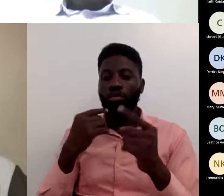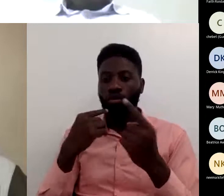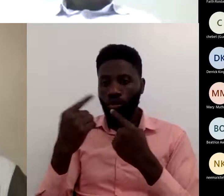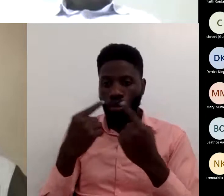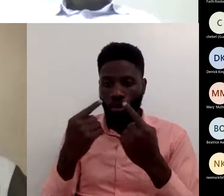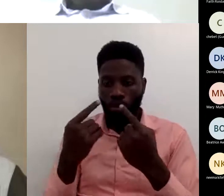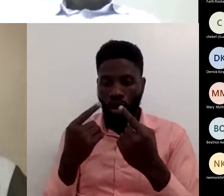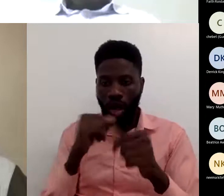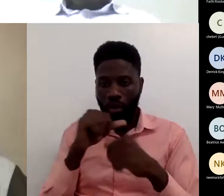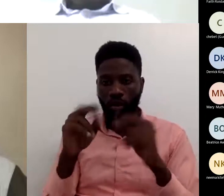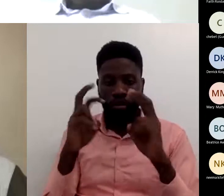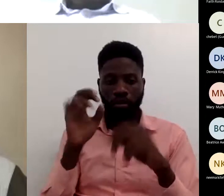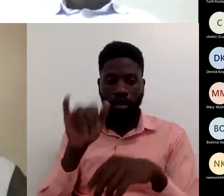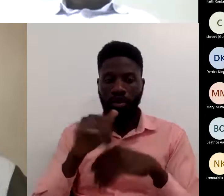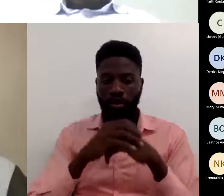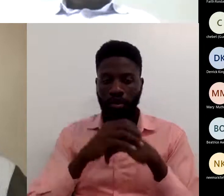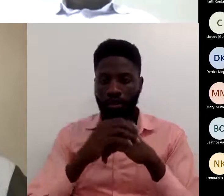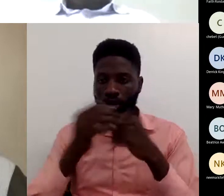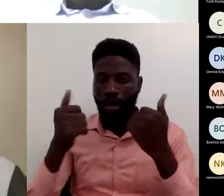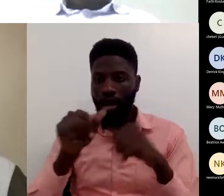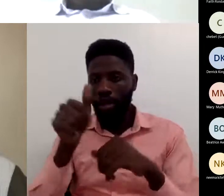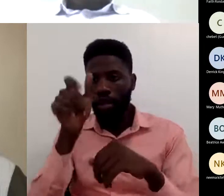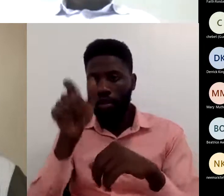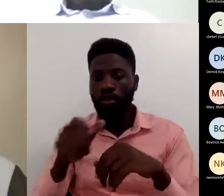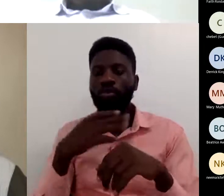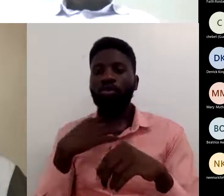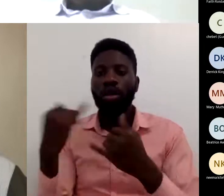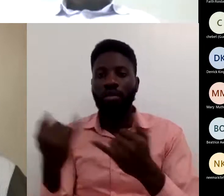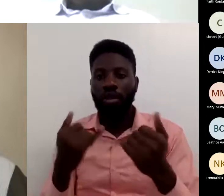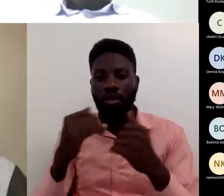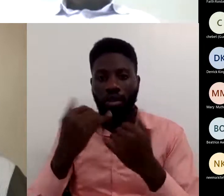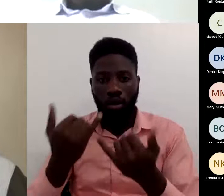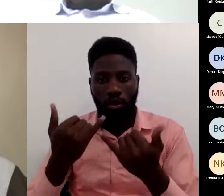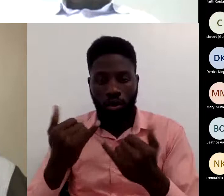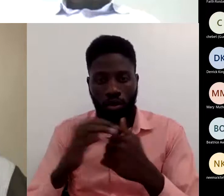this topic? Anybody else you would want to invite currently?